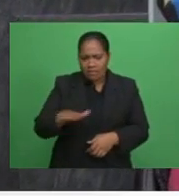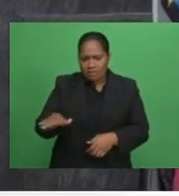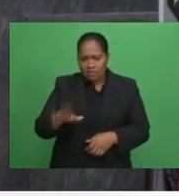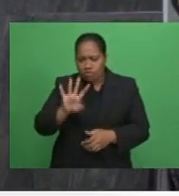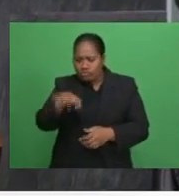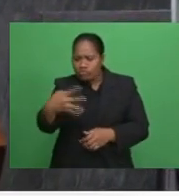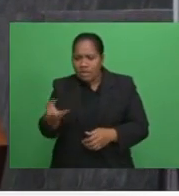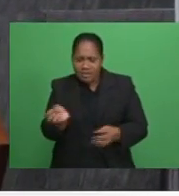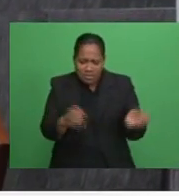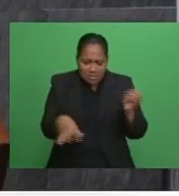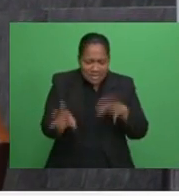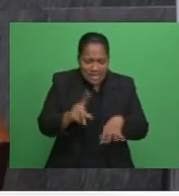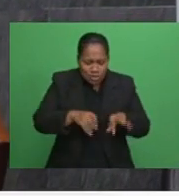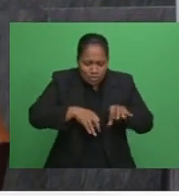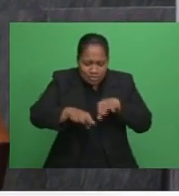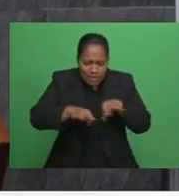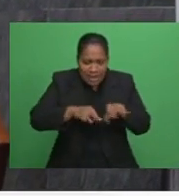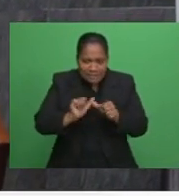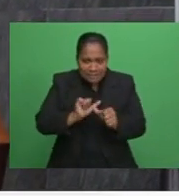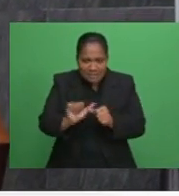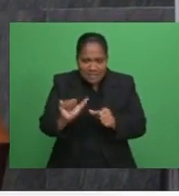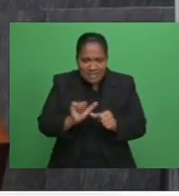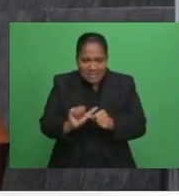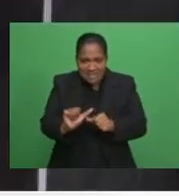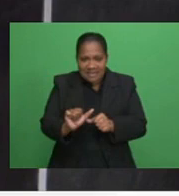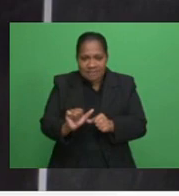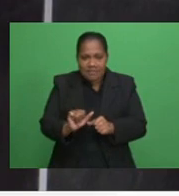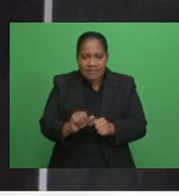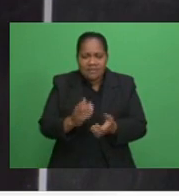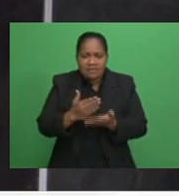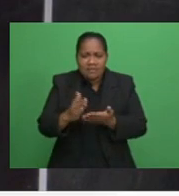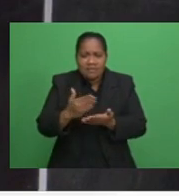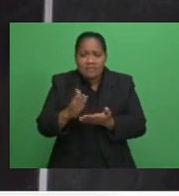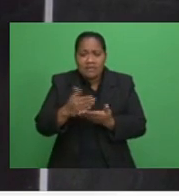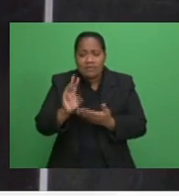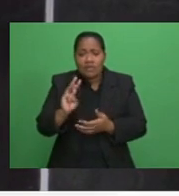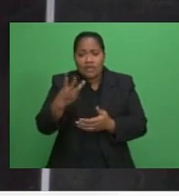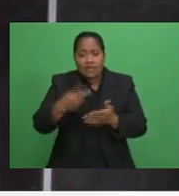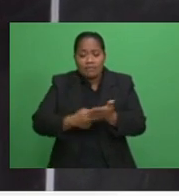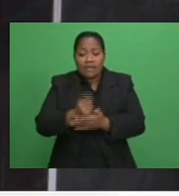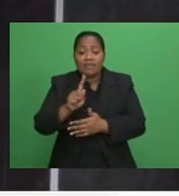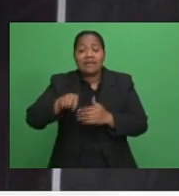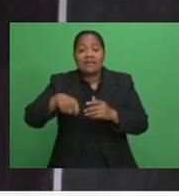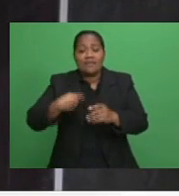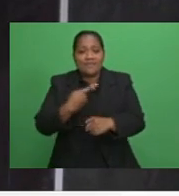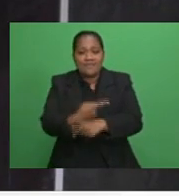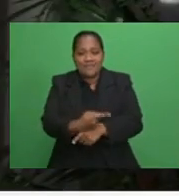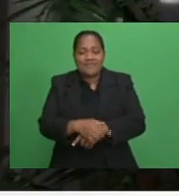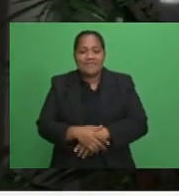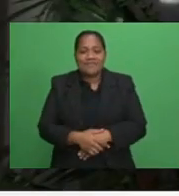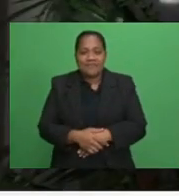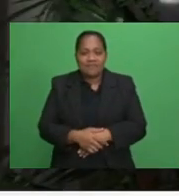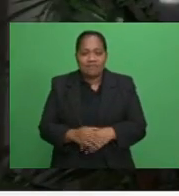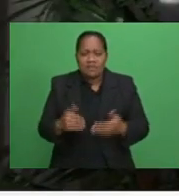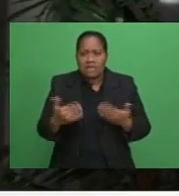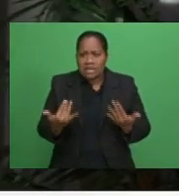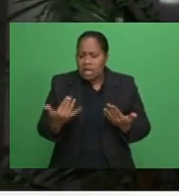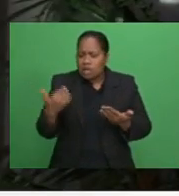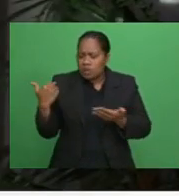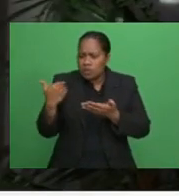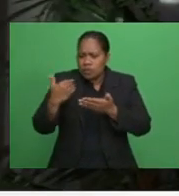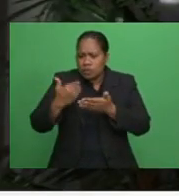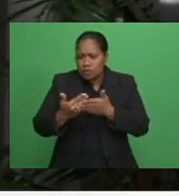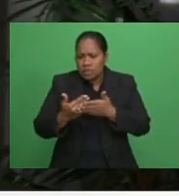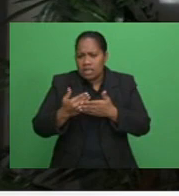better. The FNPF will make the third payment next week. We have so far processed about